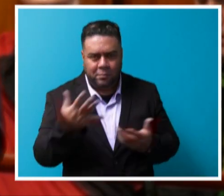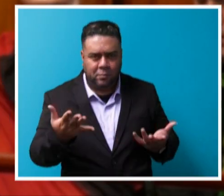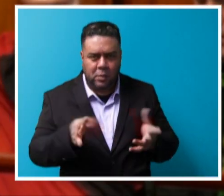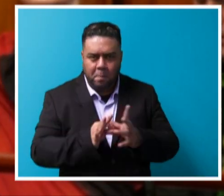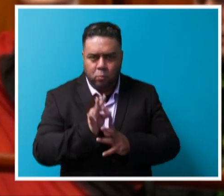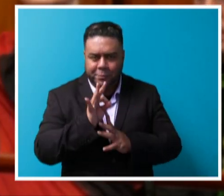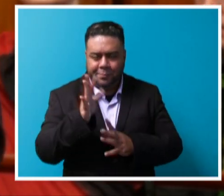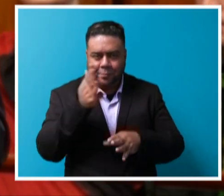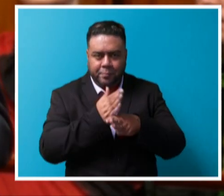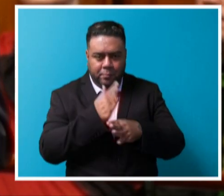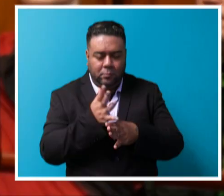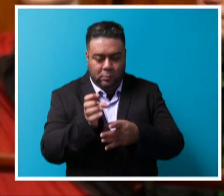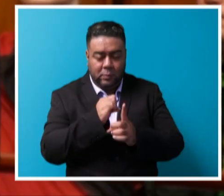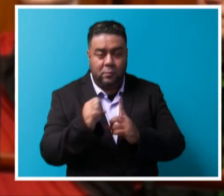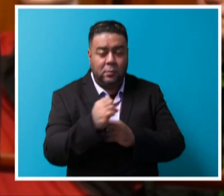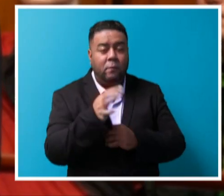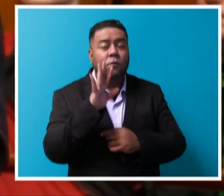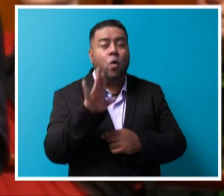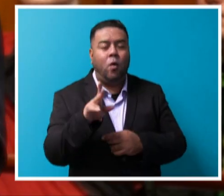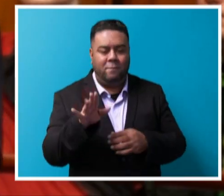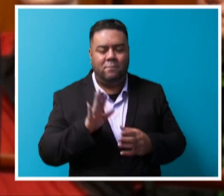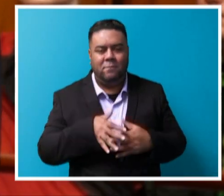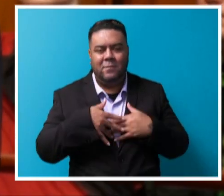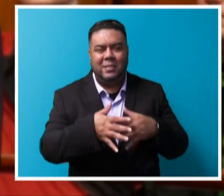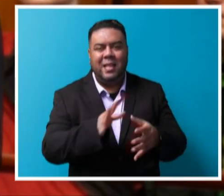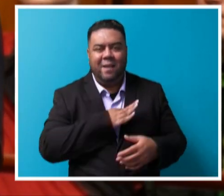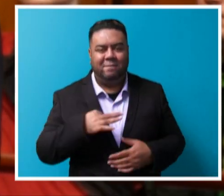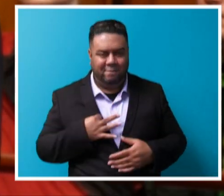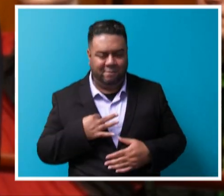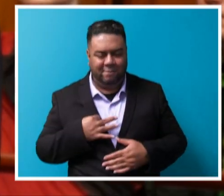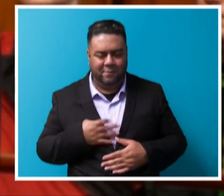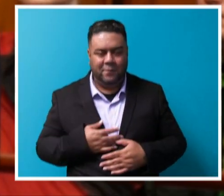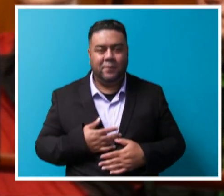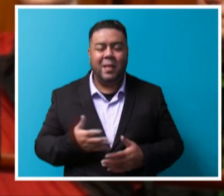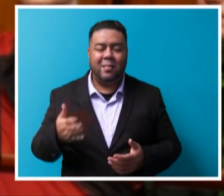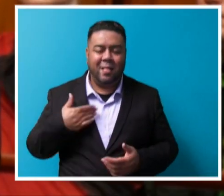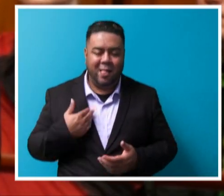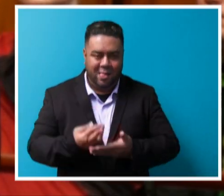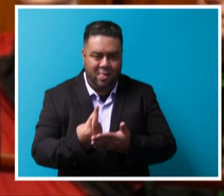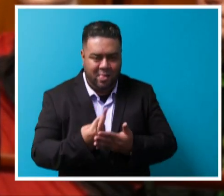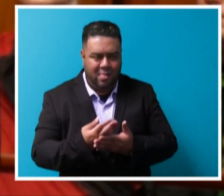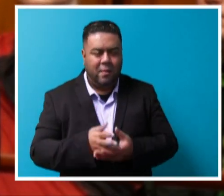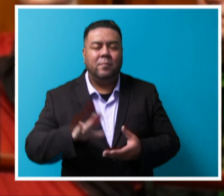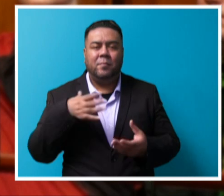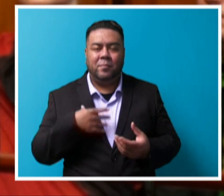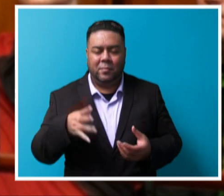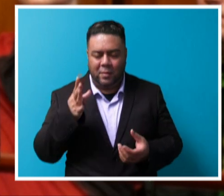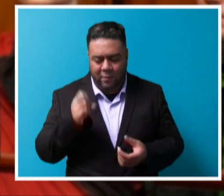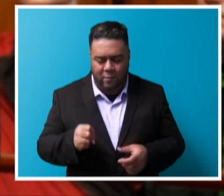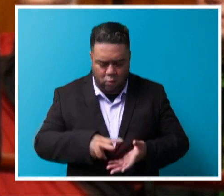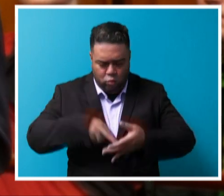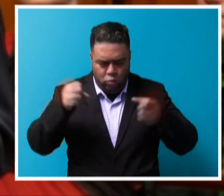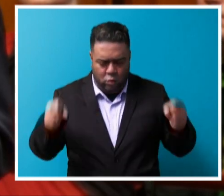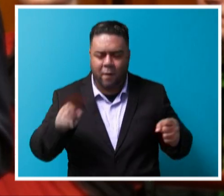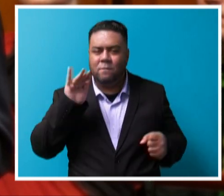for frontline staff, and resilient health infrastructure capable of withstanding